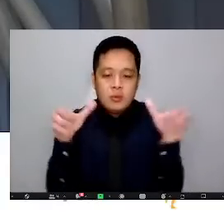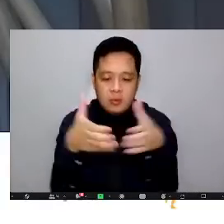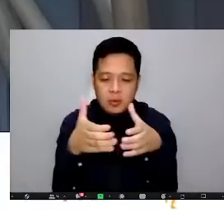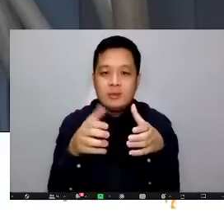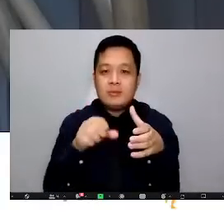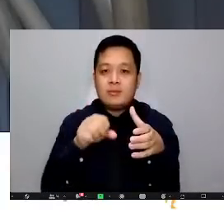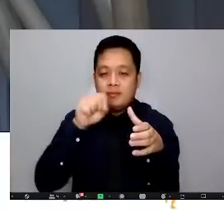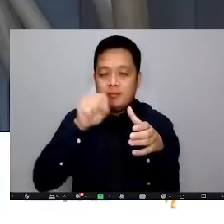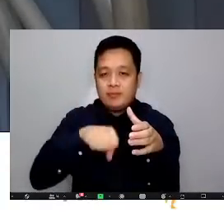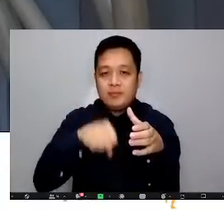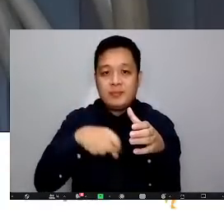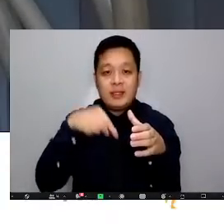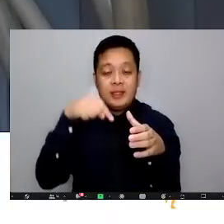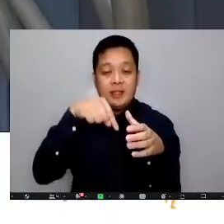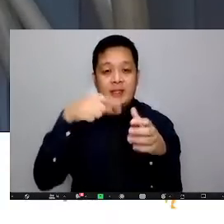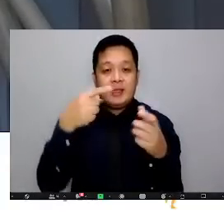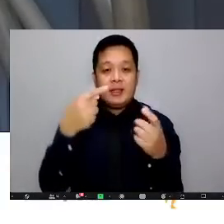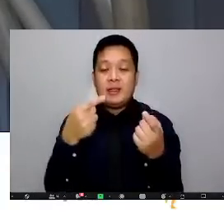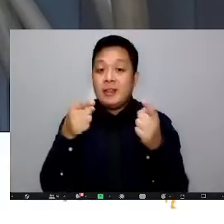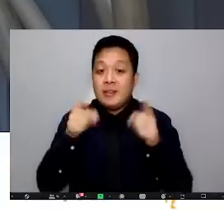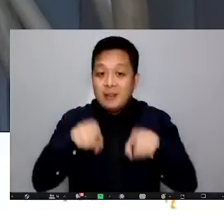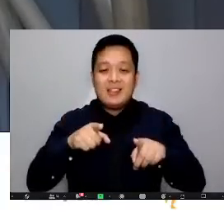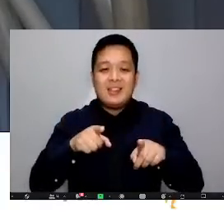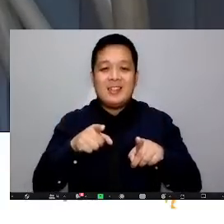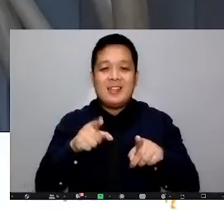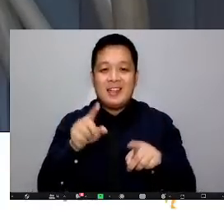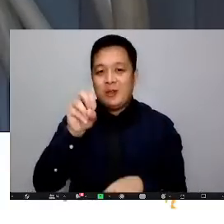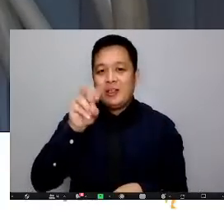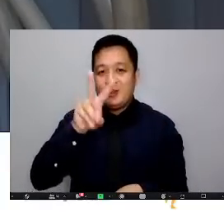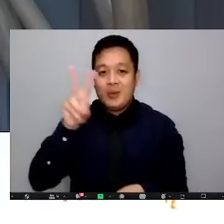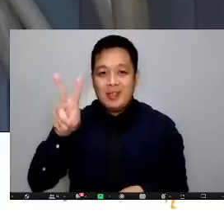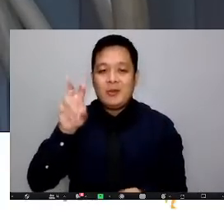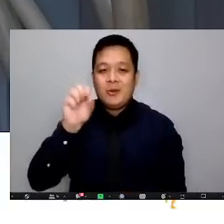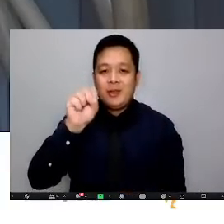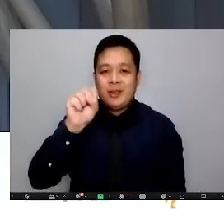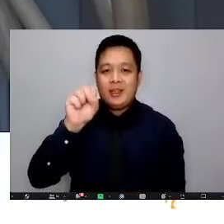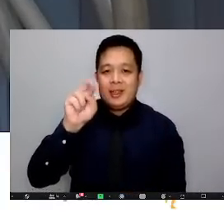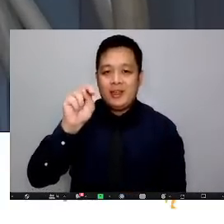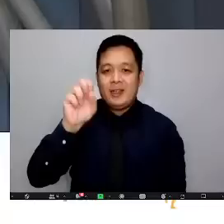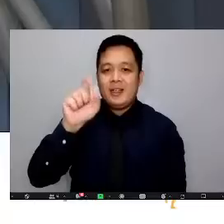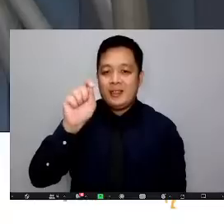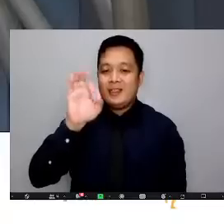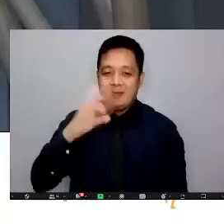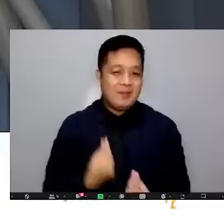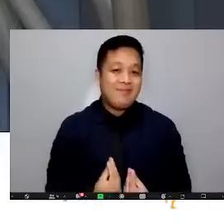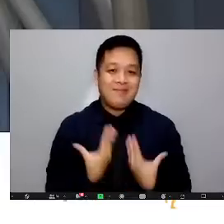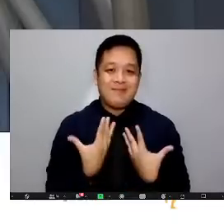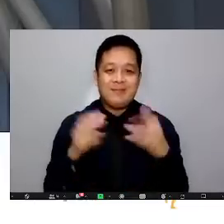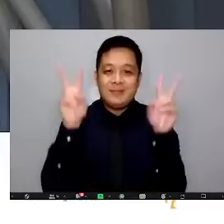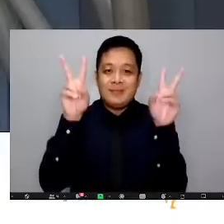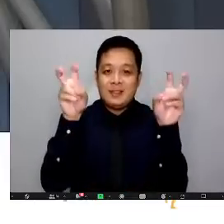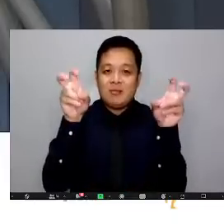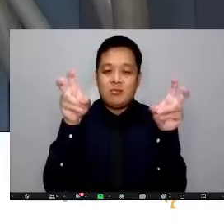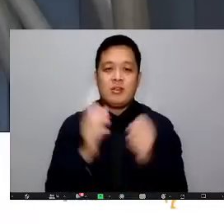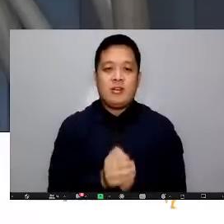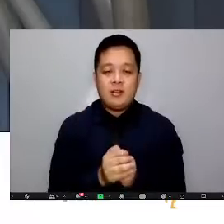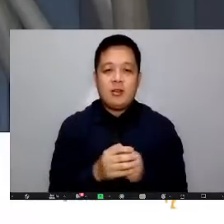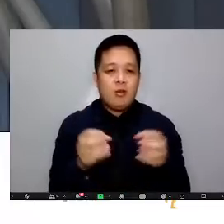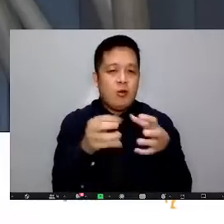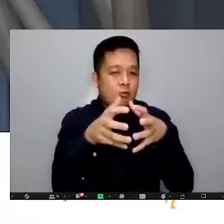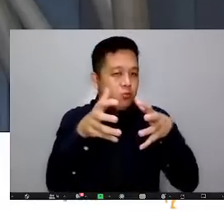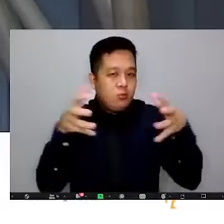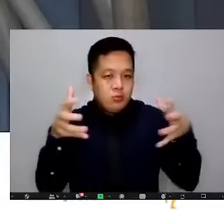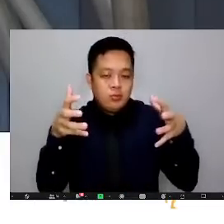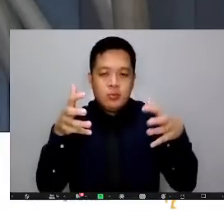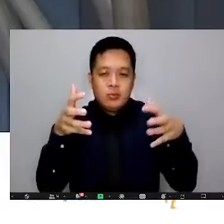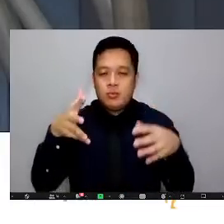this 2022 National Science and Technology Fair with the theme, Expanding the Horizon,